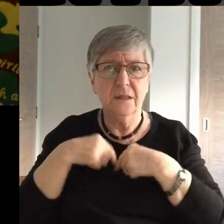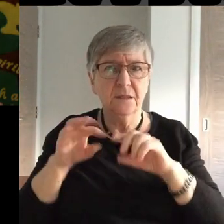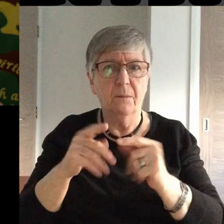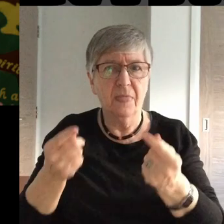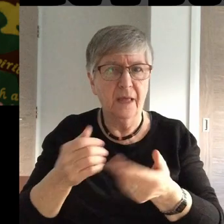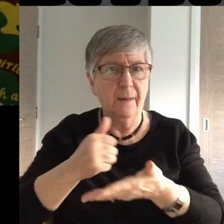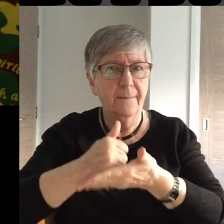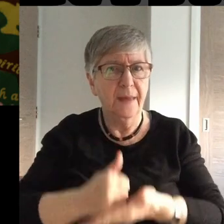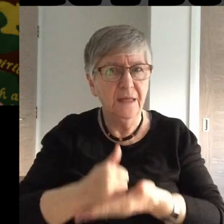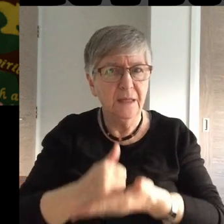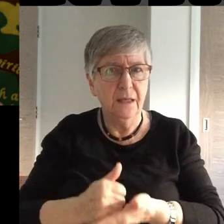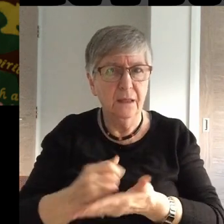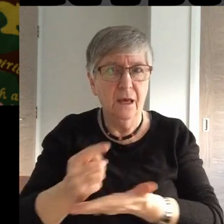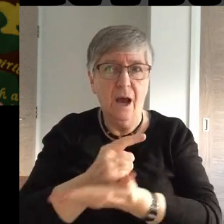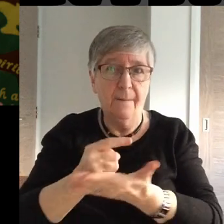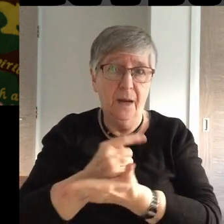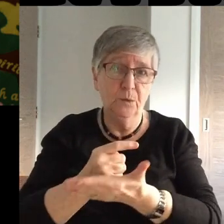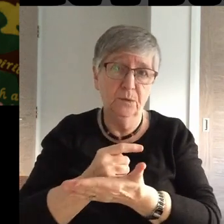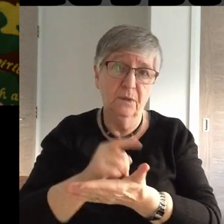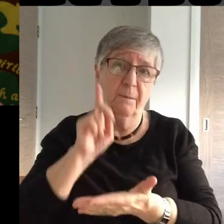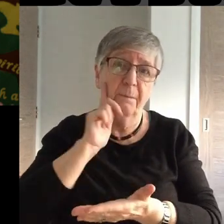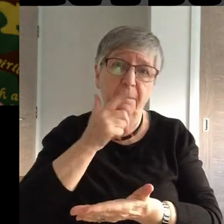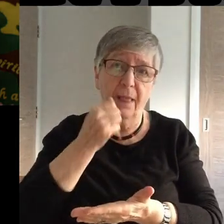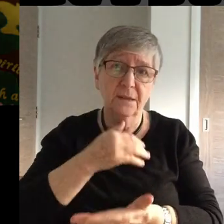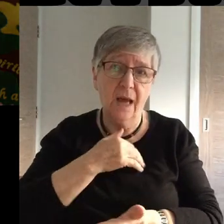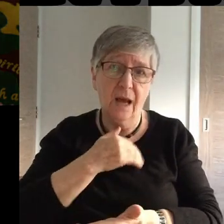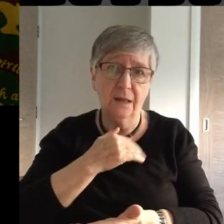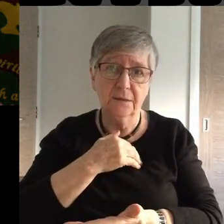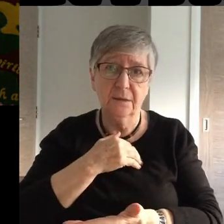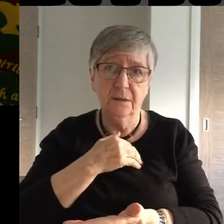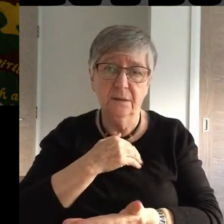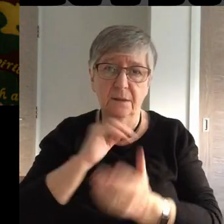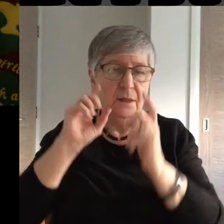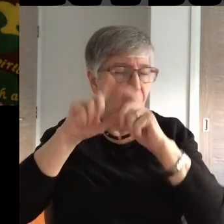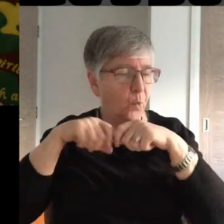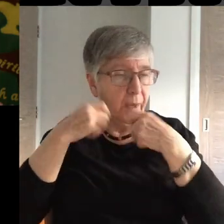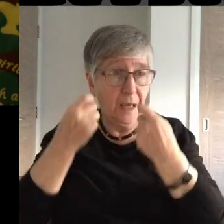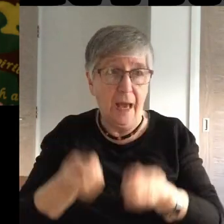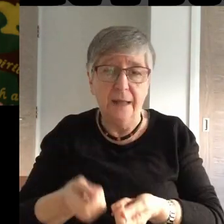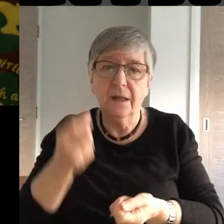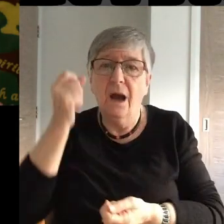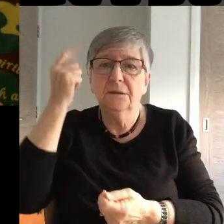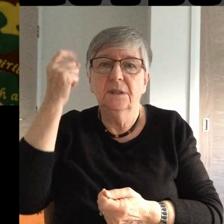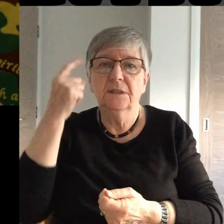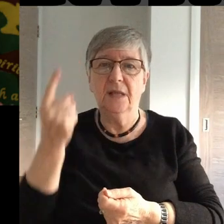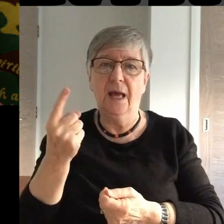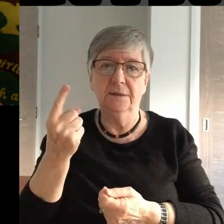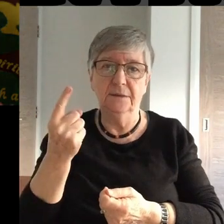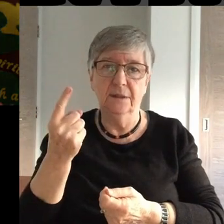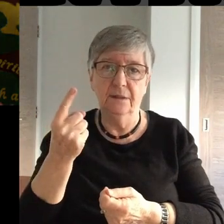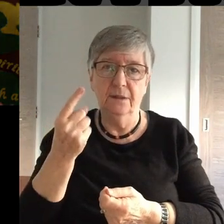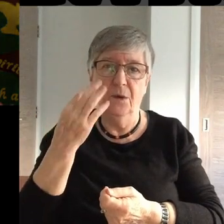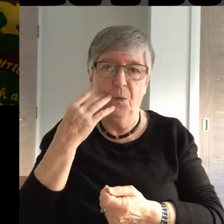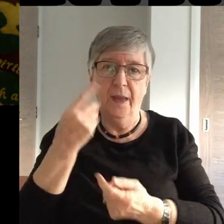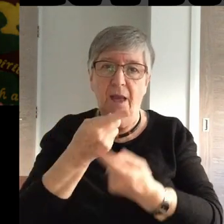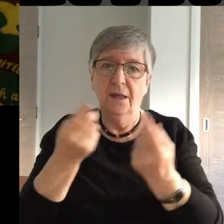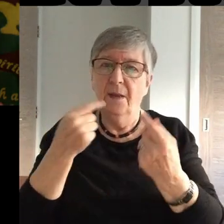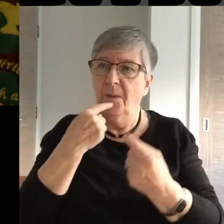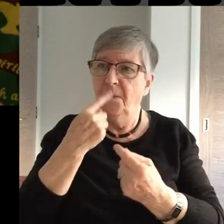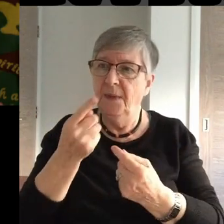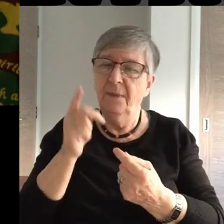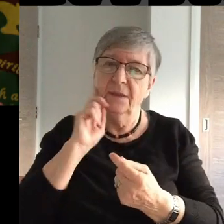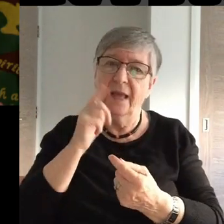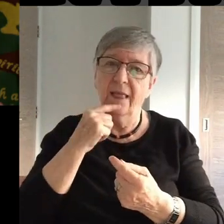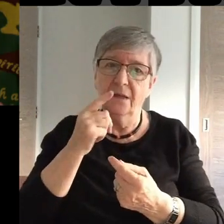something really basic about the human heart, that we cannot fathom that we aren't the